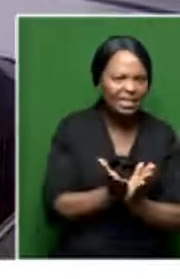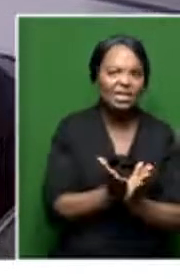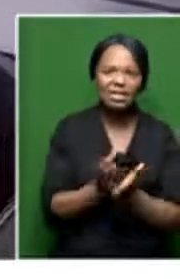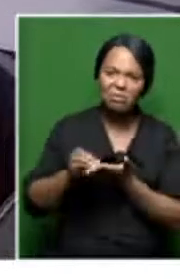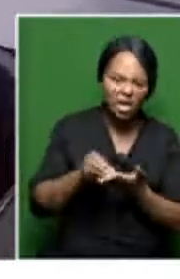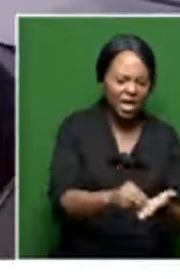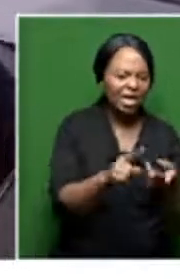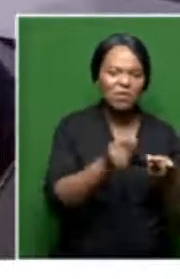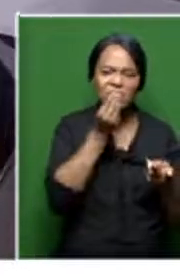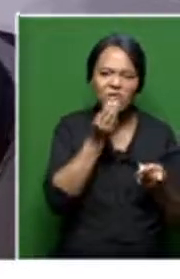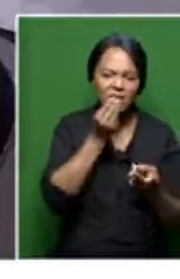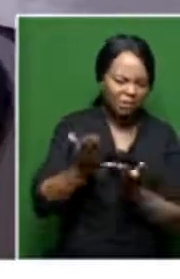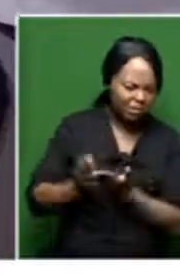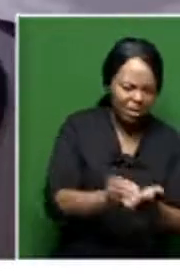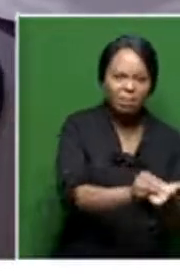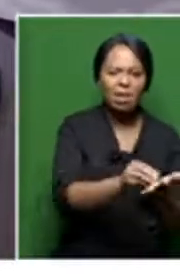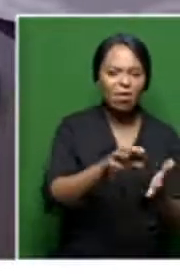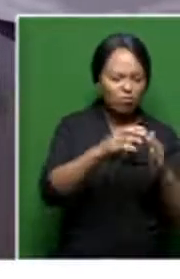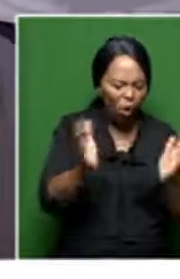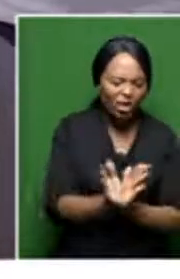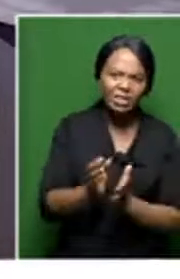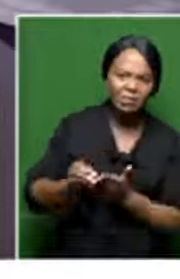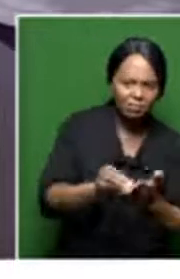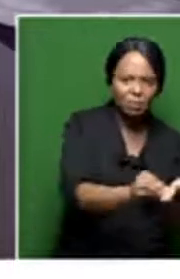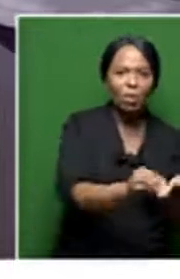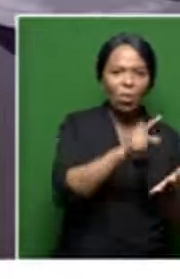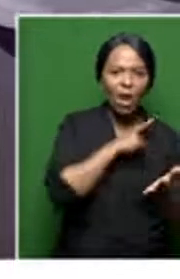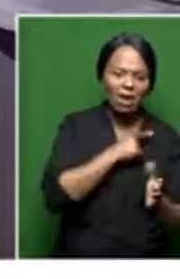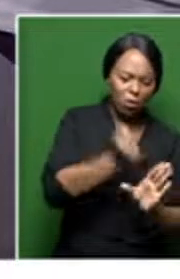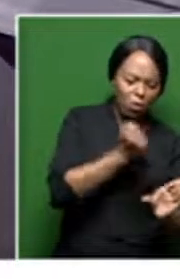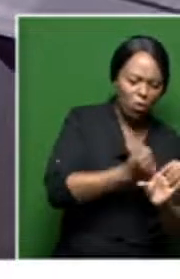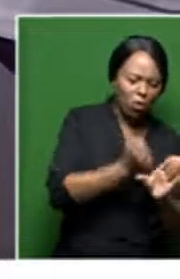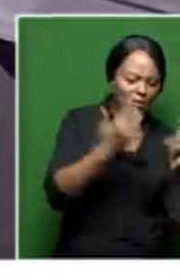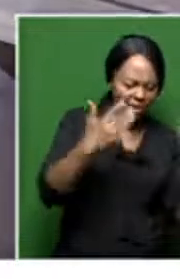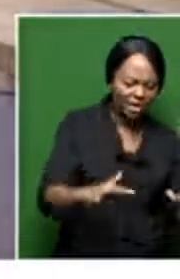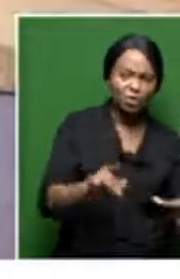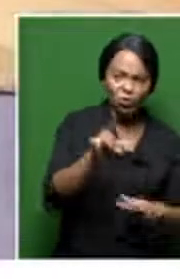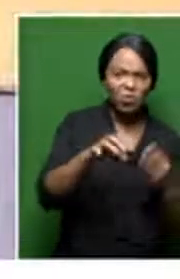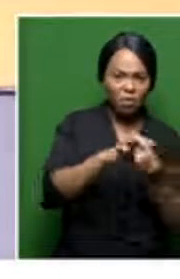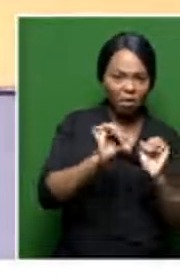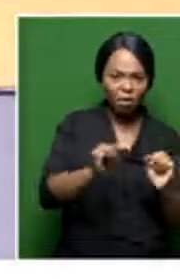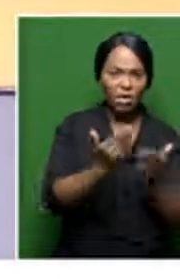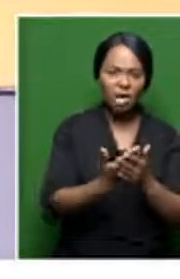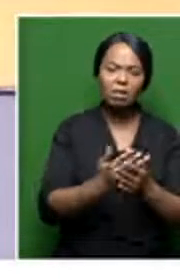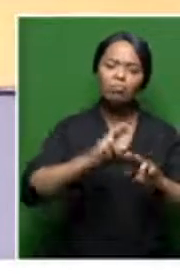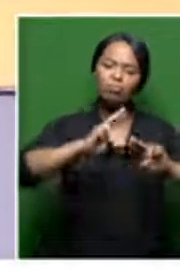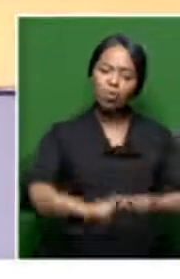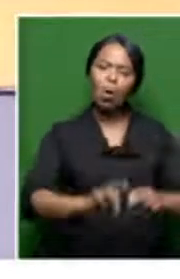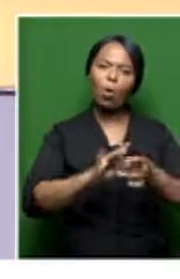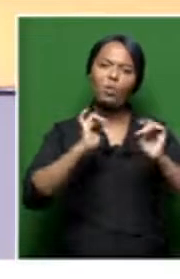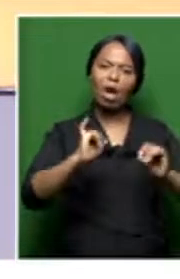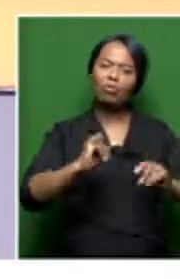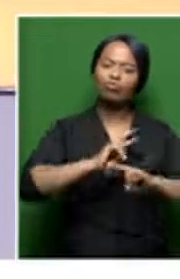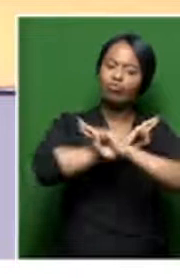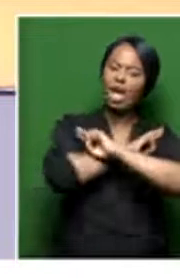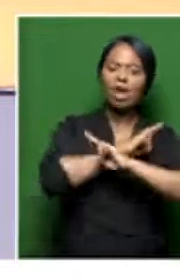stuff. We do everything and make sure that you and your family and your guests have a great experience. Oh, okay. Yeah. So how do people reach you then in terms of, you